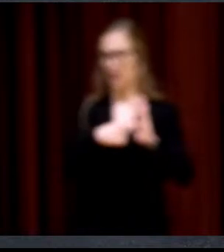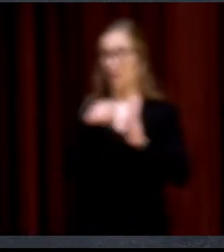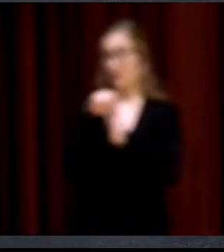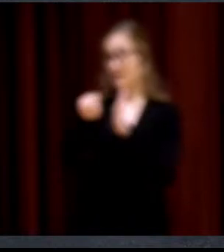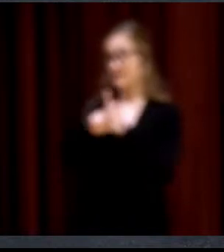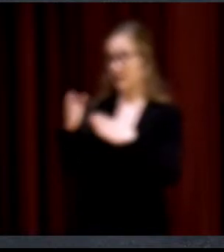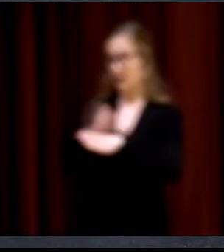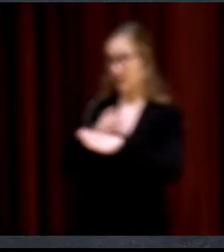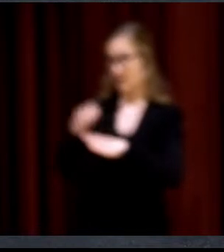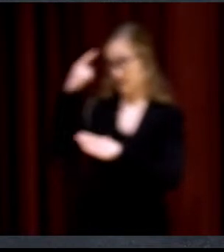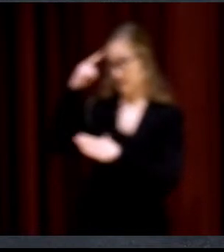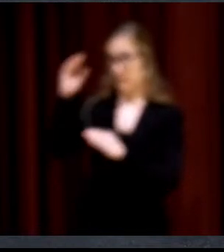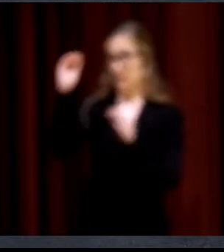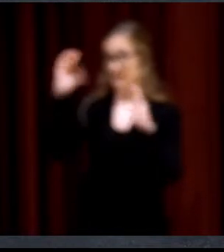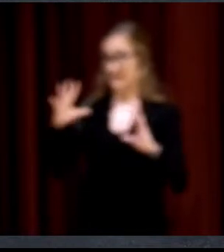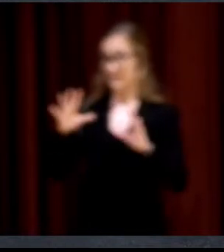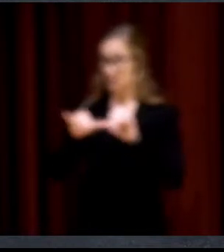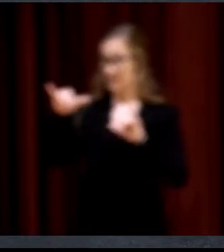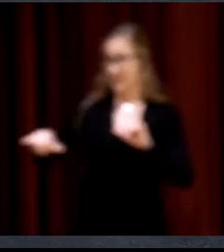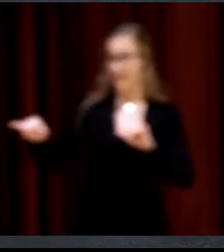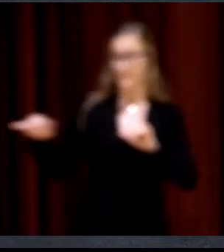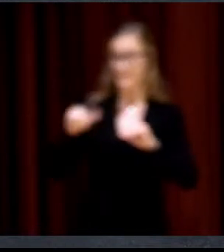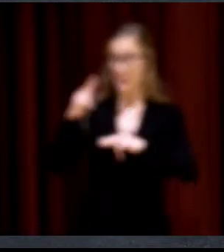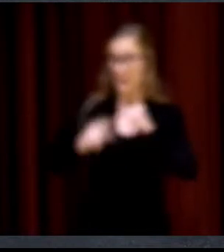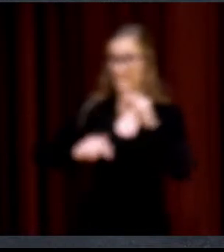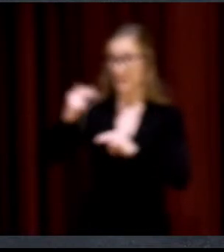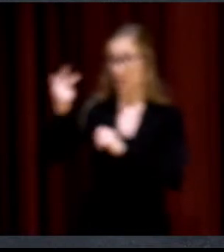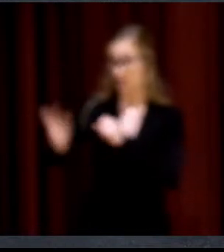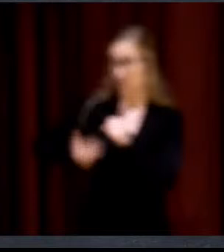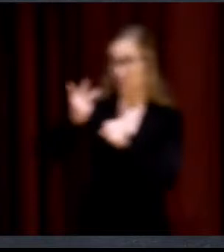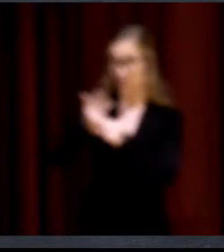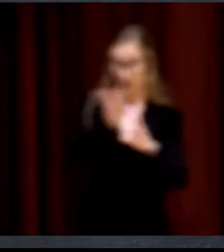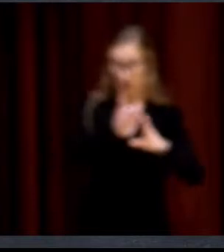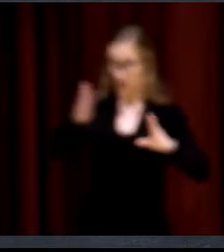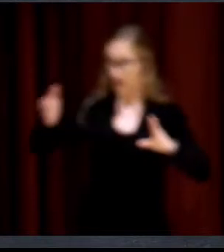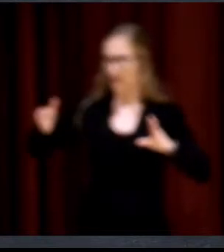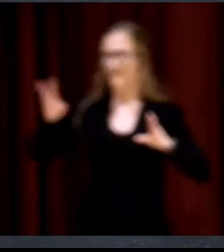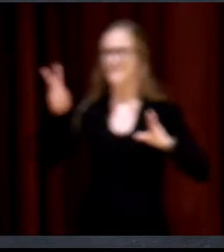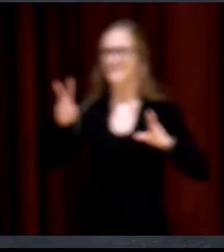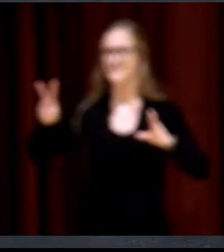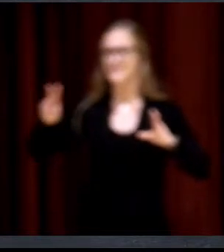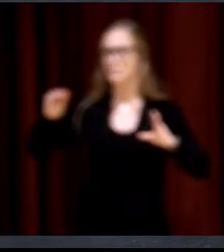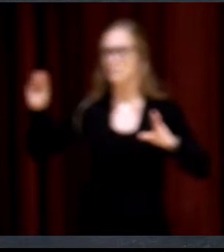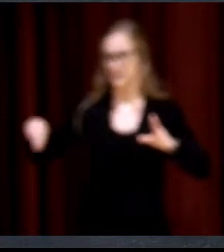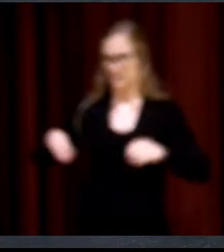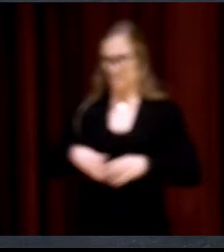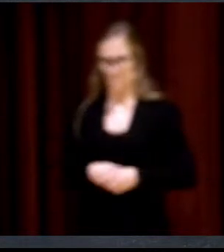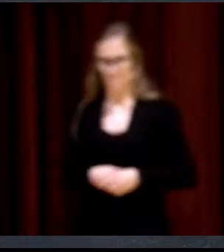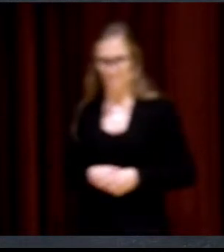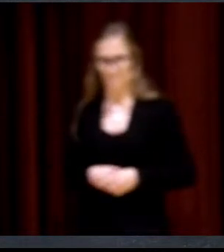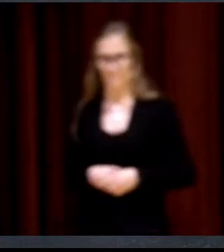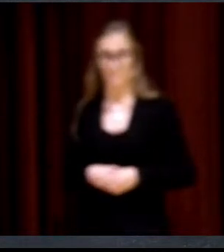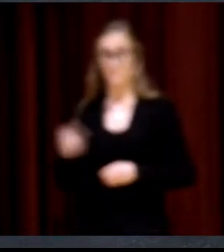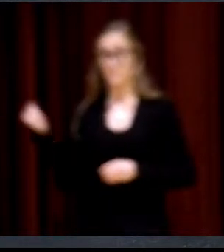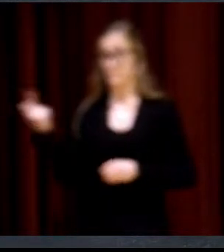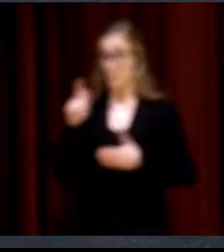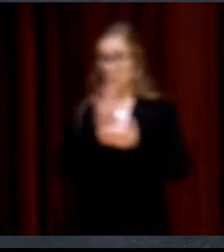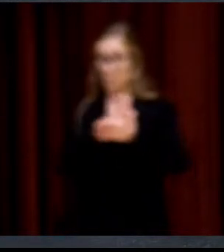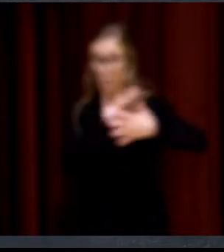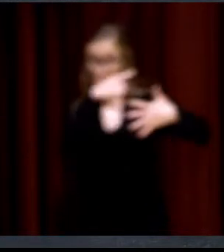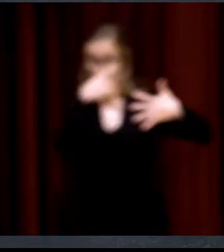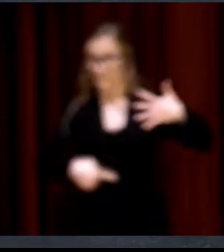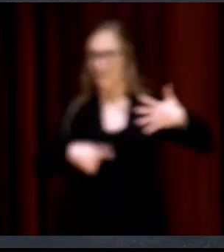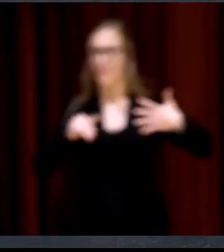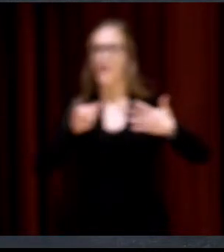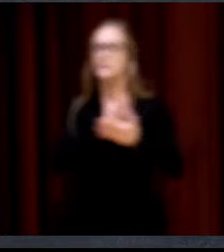average for teachers who remain in the same building over a 3-year span is roughly 66%. All the schools listed are the schools